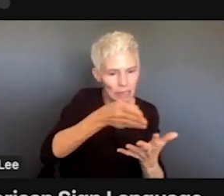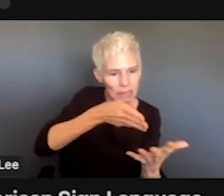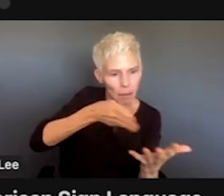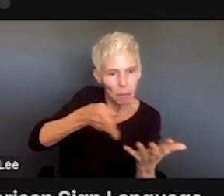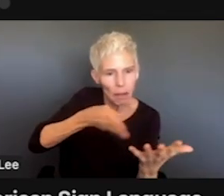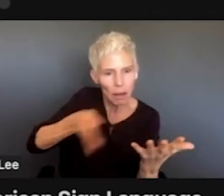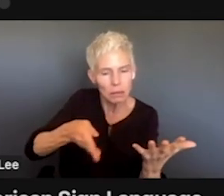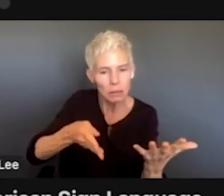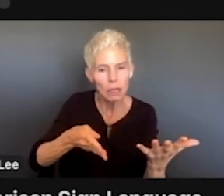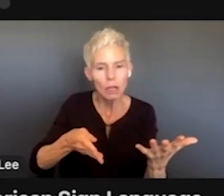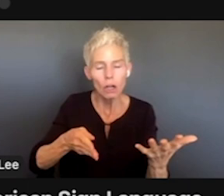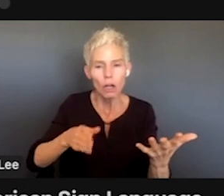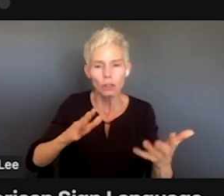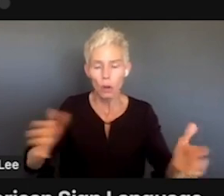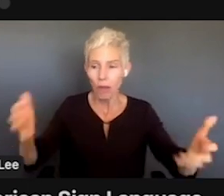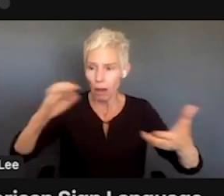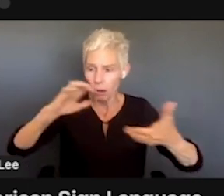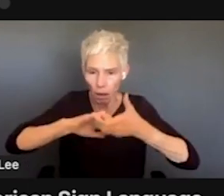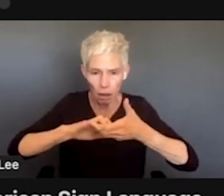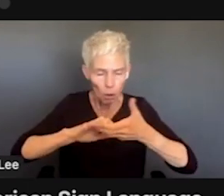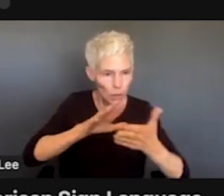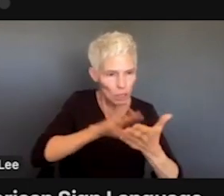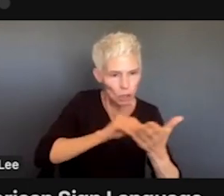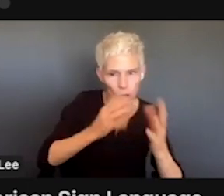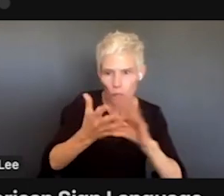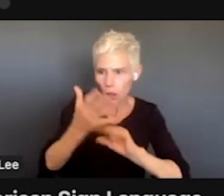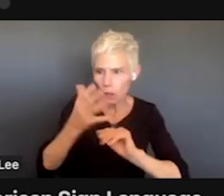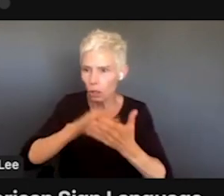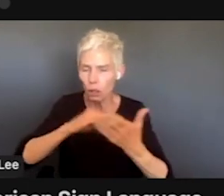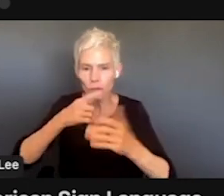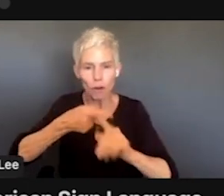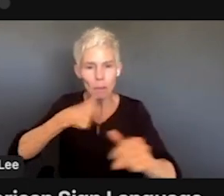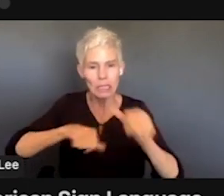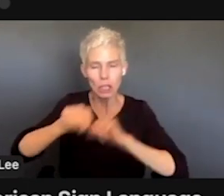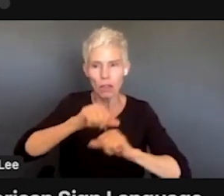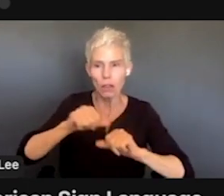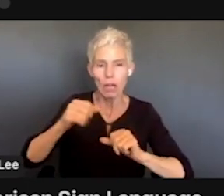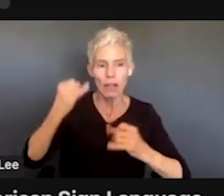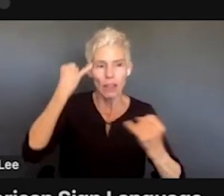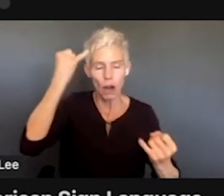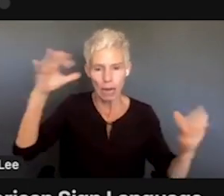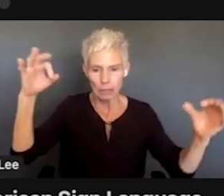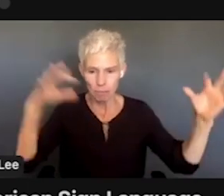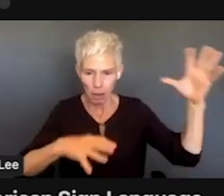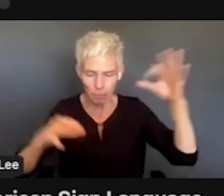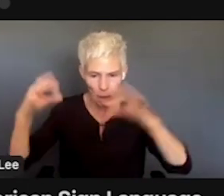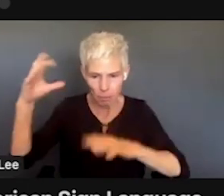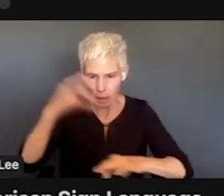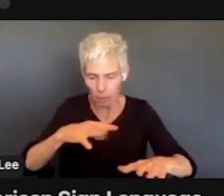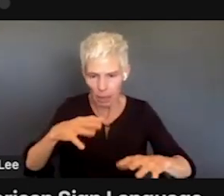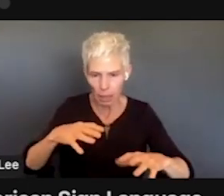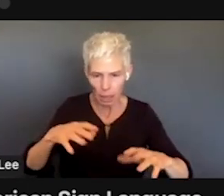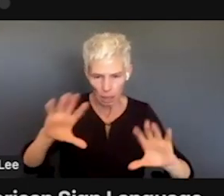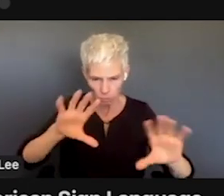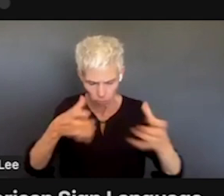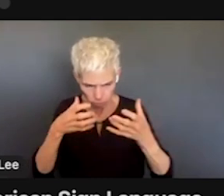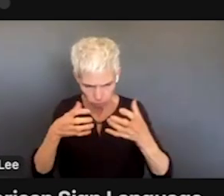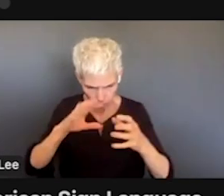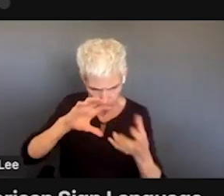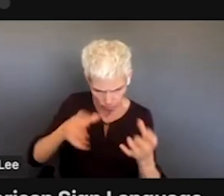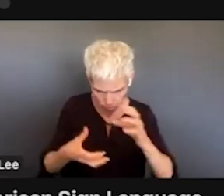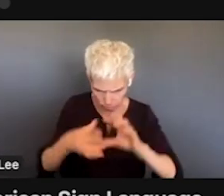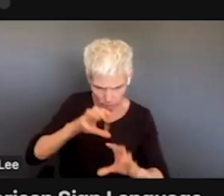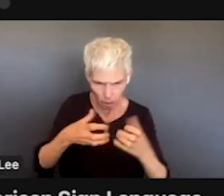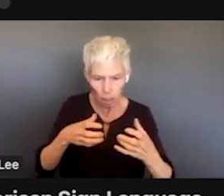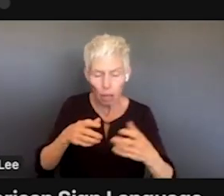learning collaborative does is take those ideas, spin them, let people who are in the audience take from